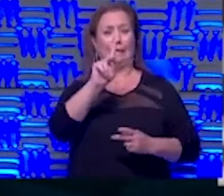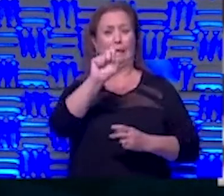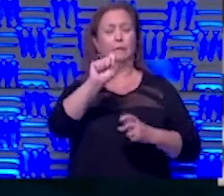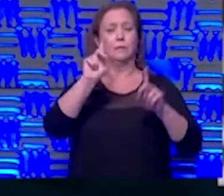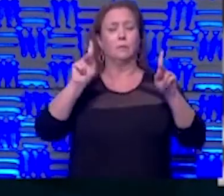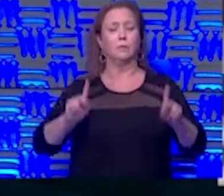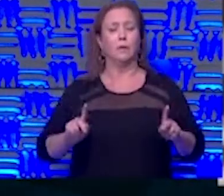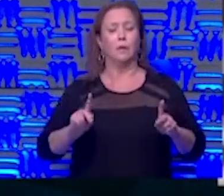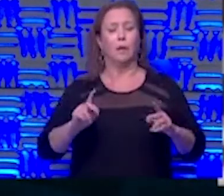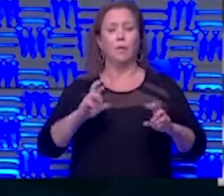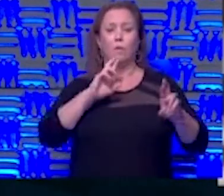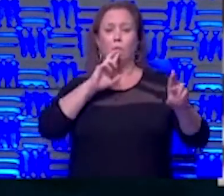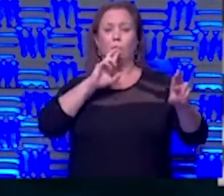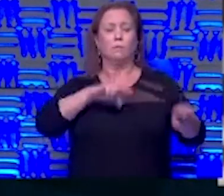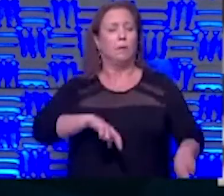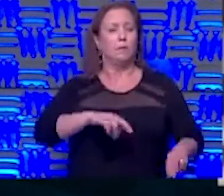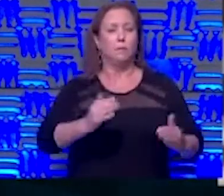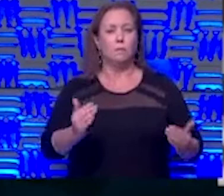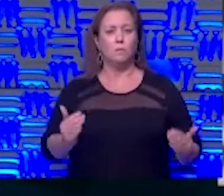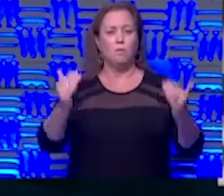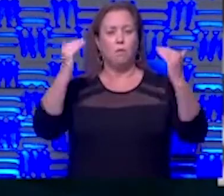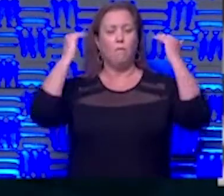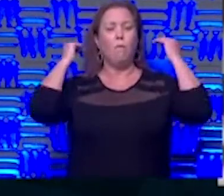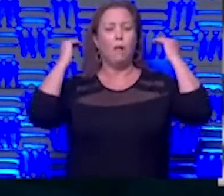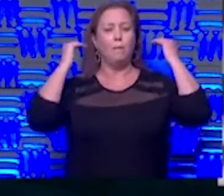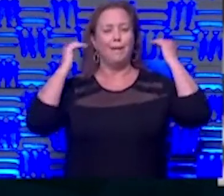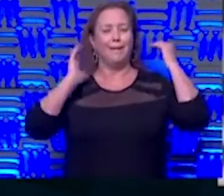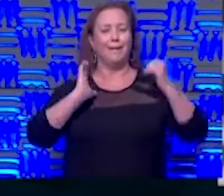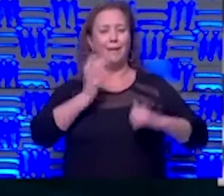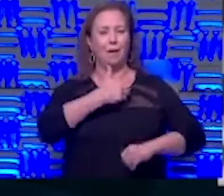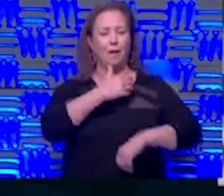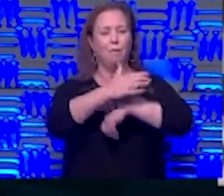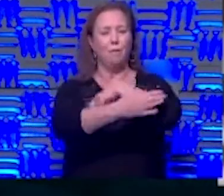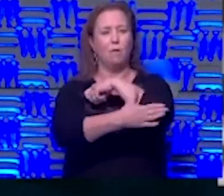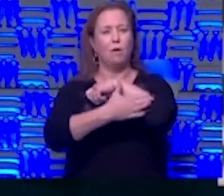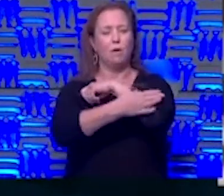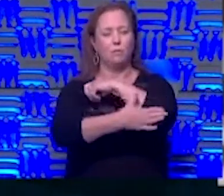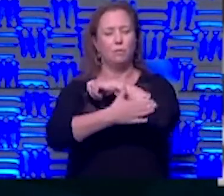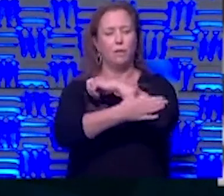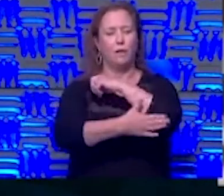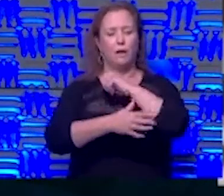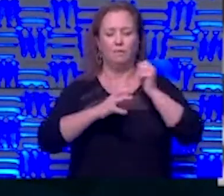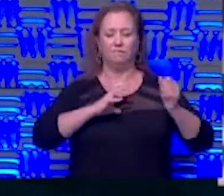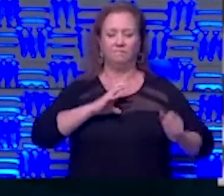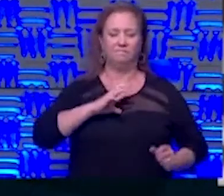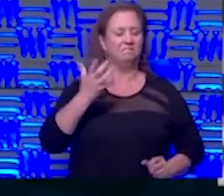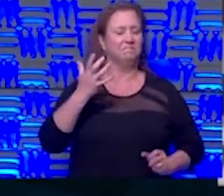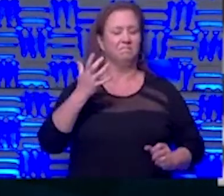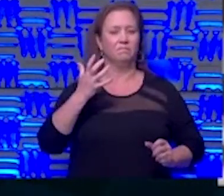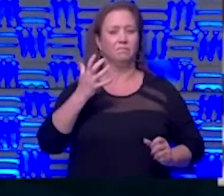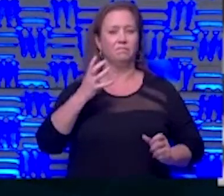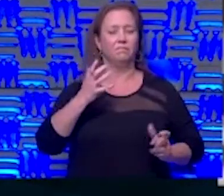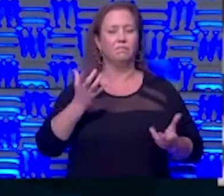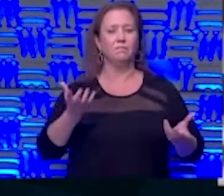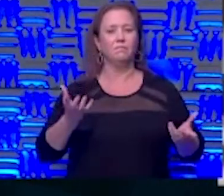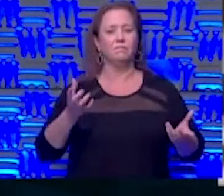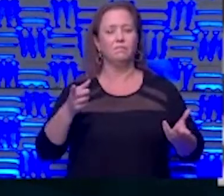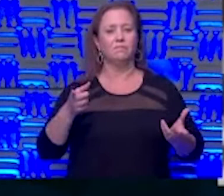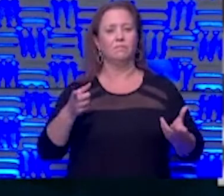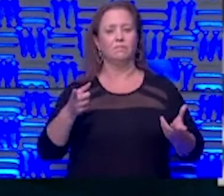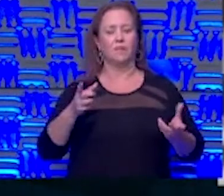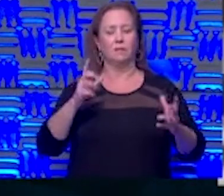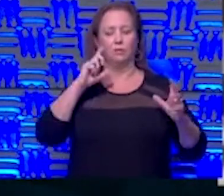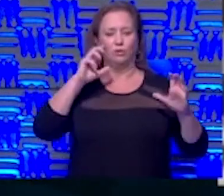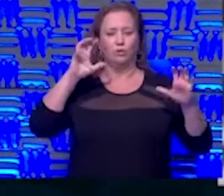was overwhelming in the country of disgust, of aberration, of perhaps